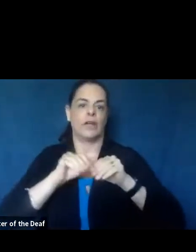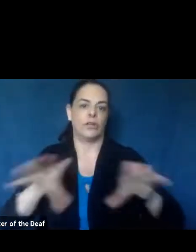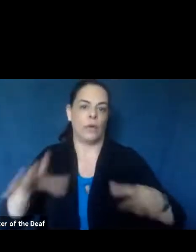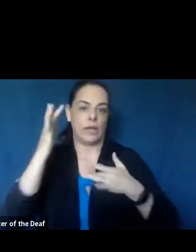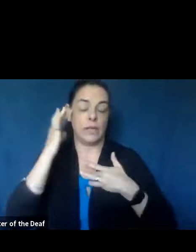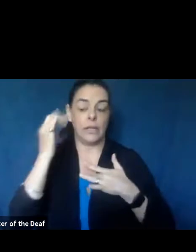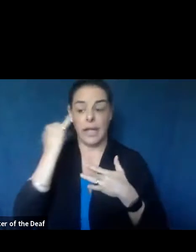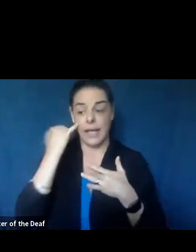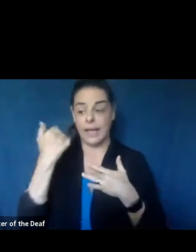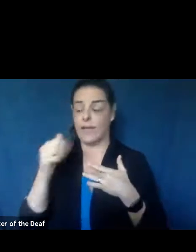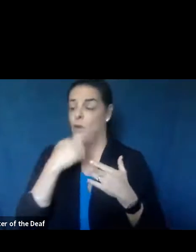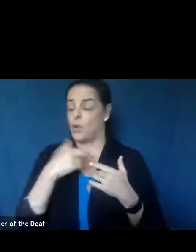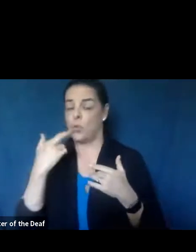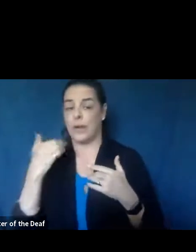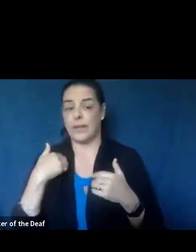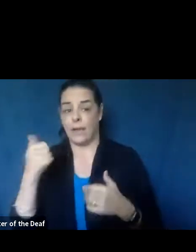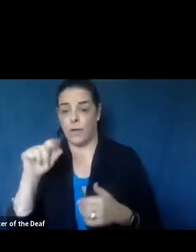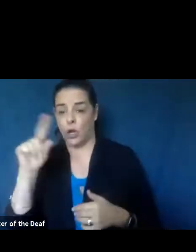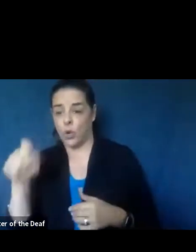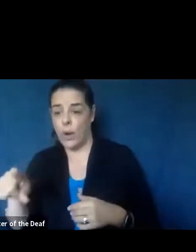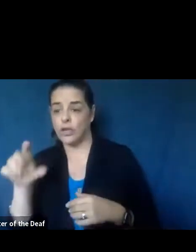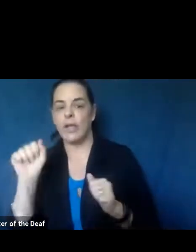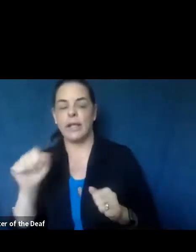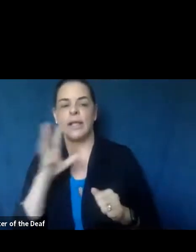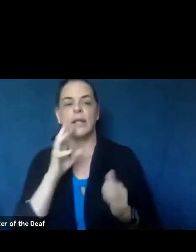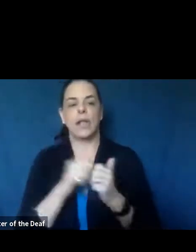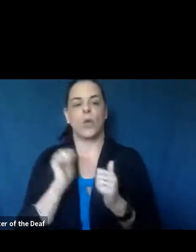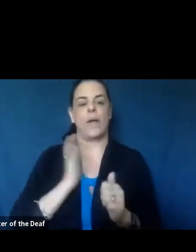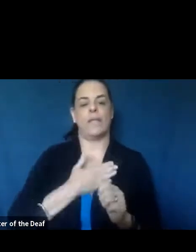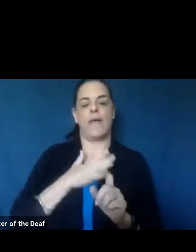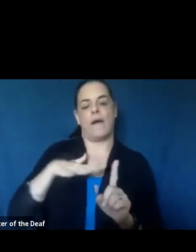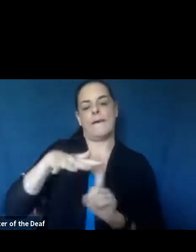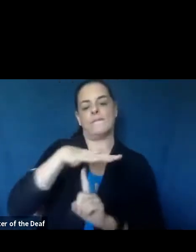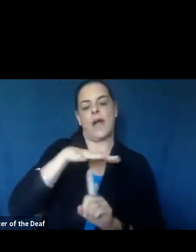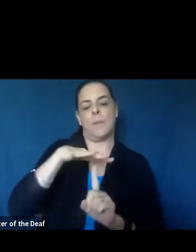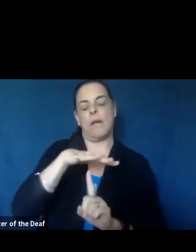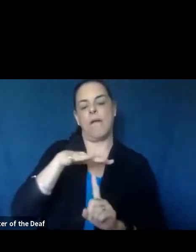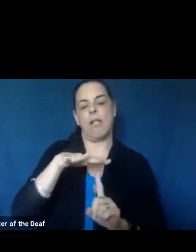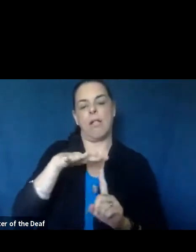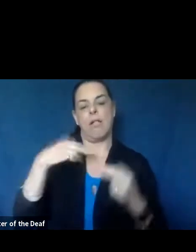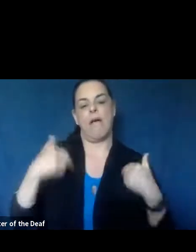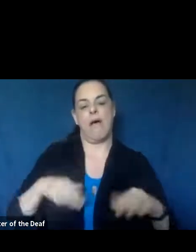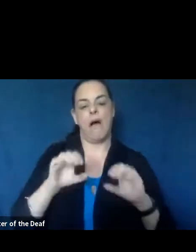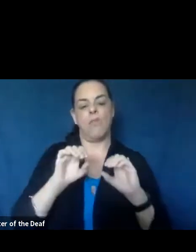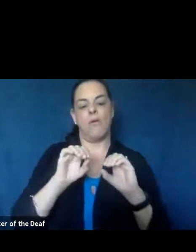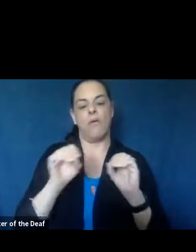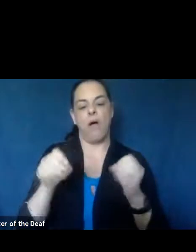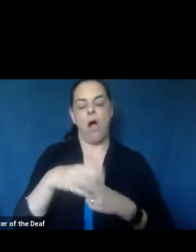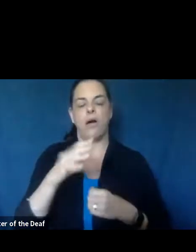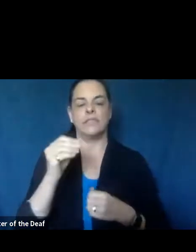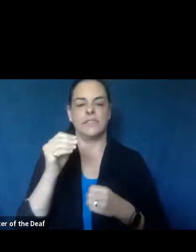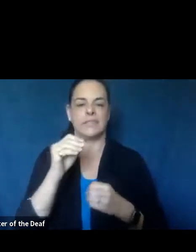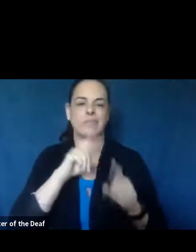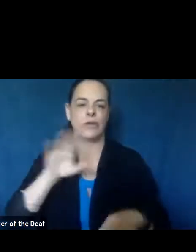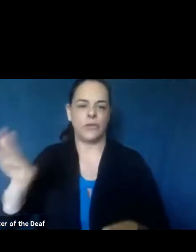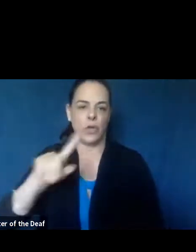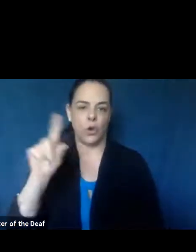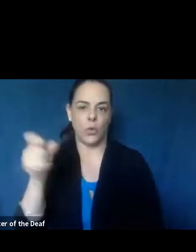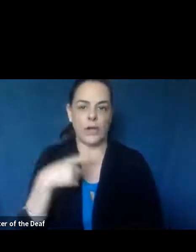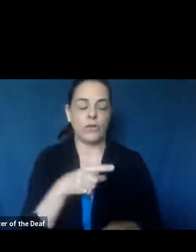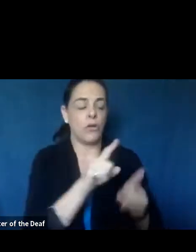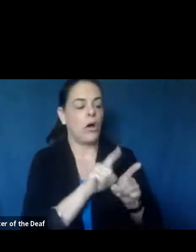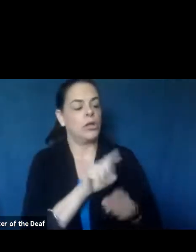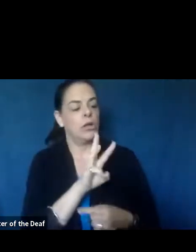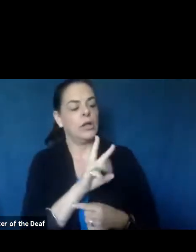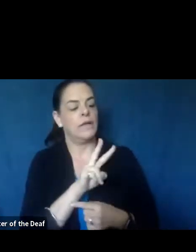questions from restaurants or restaurant workers, they can talk to our environmental health office and get those questions clarified. Also from